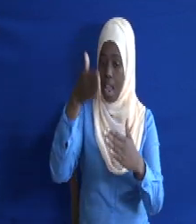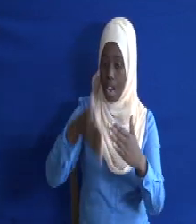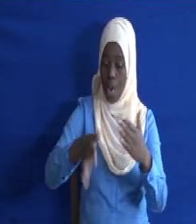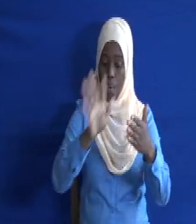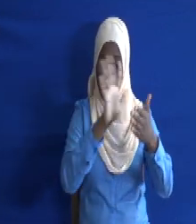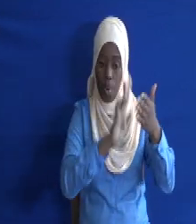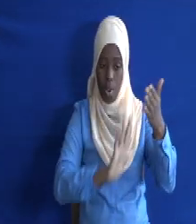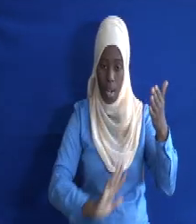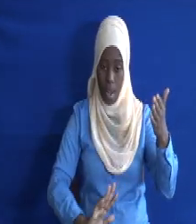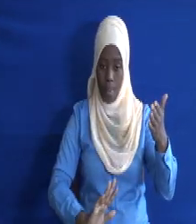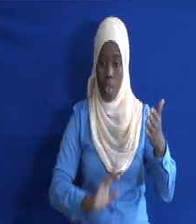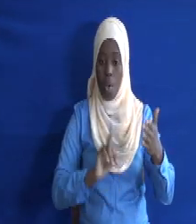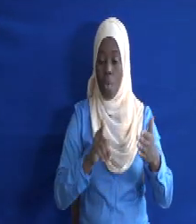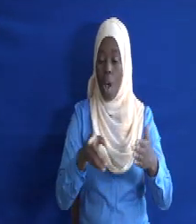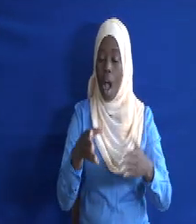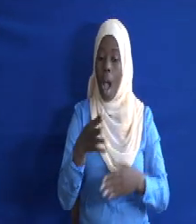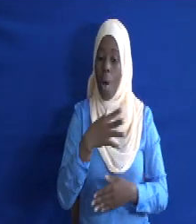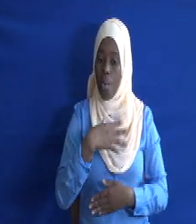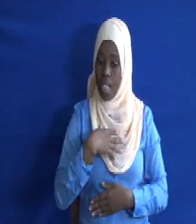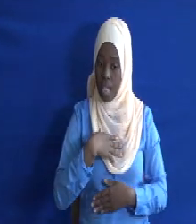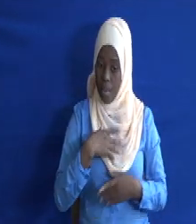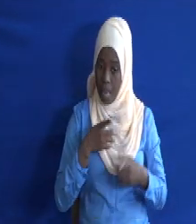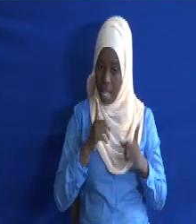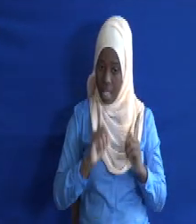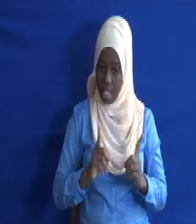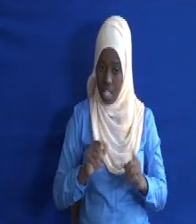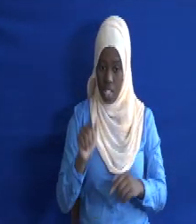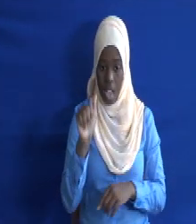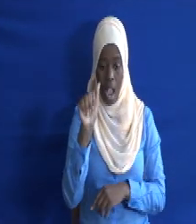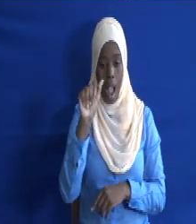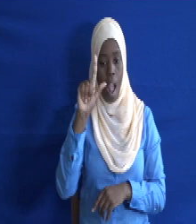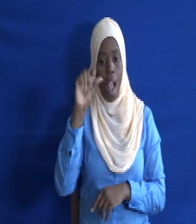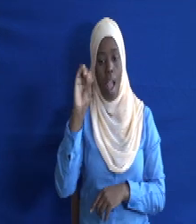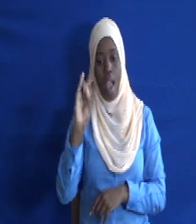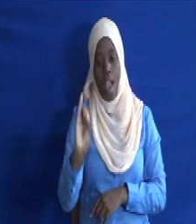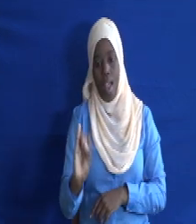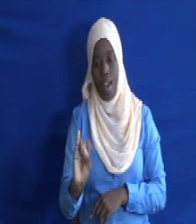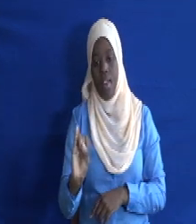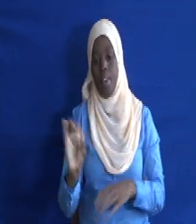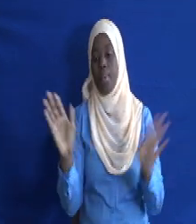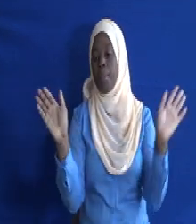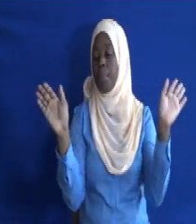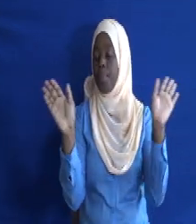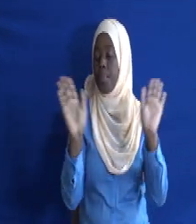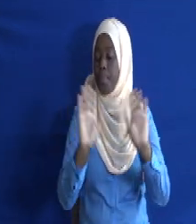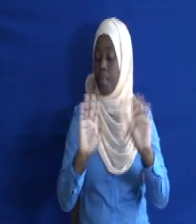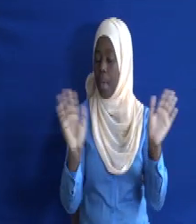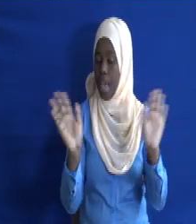today. You are with me, Mr. Ali. See you next time. Bye-bye.